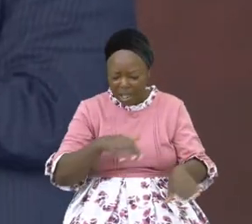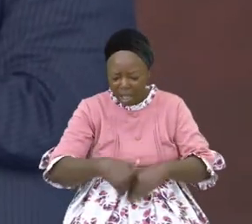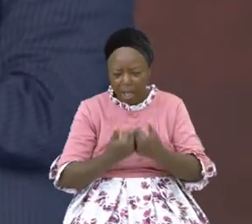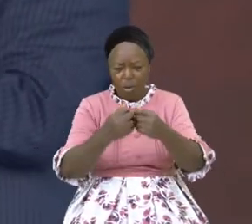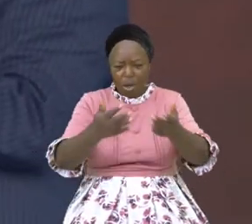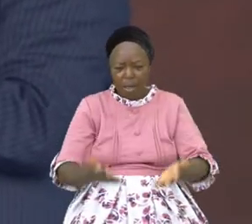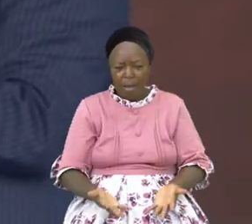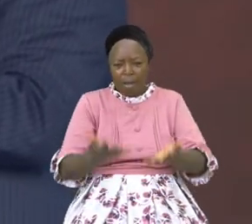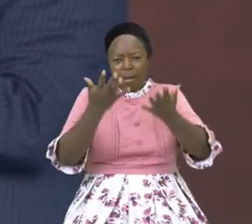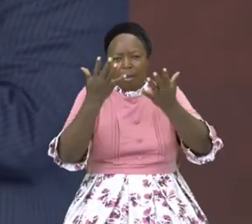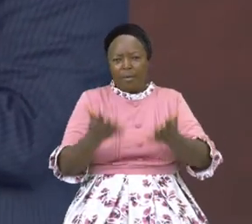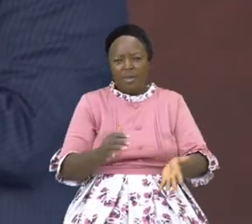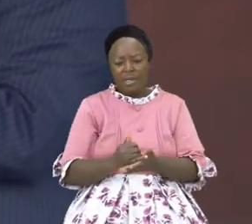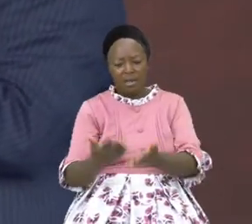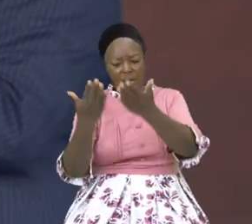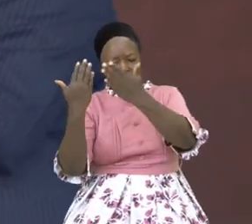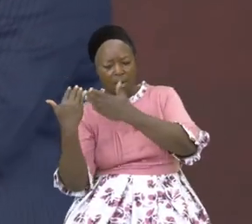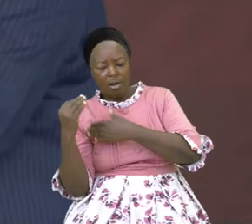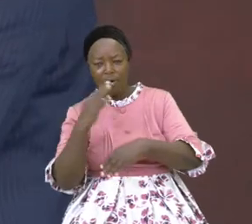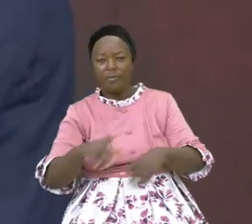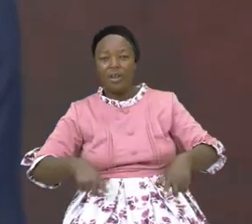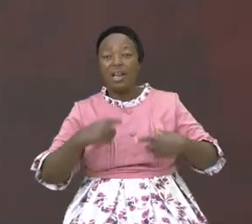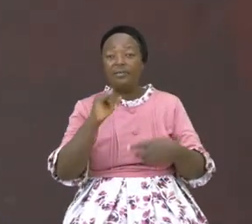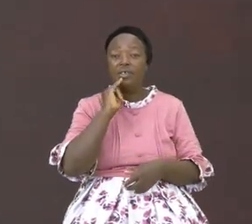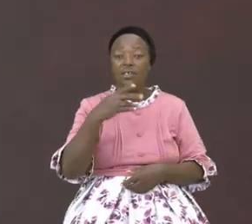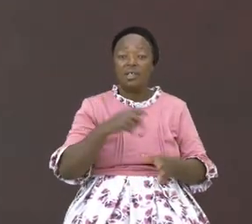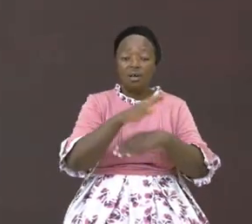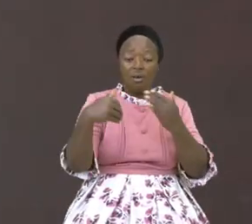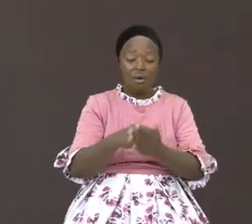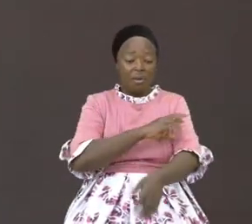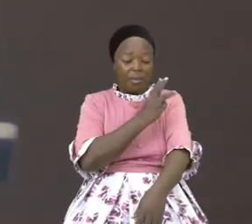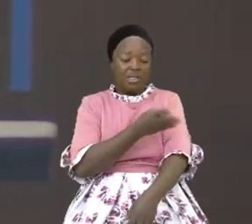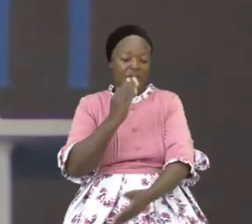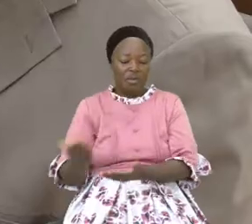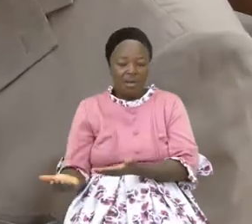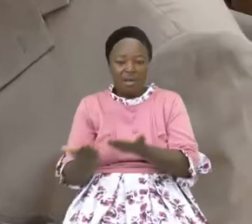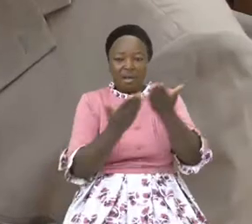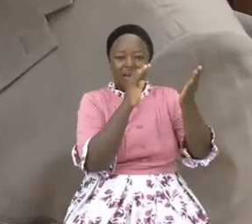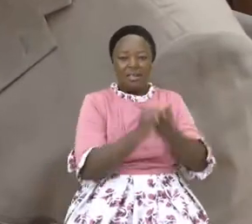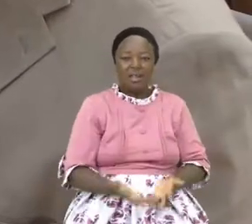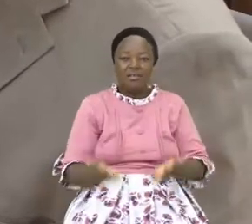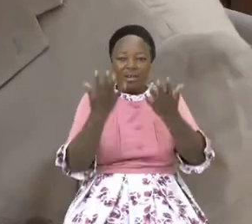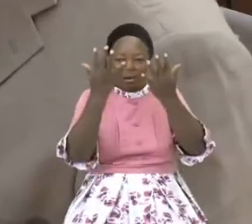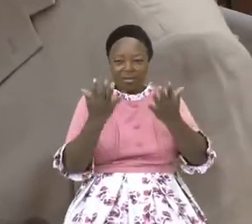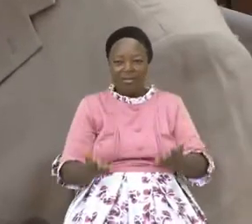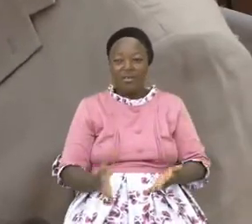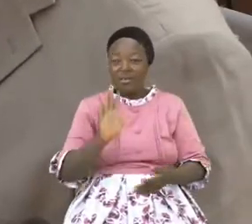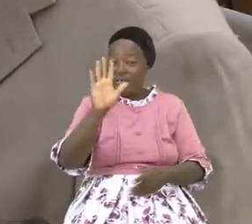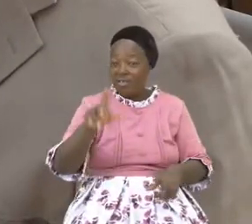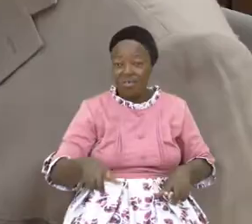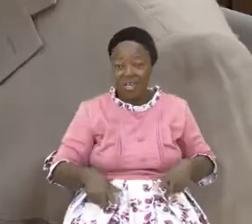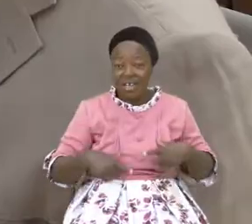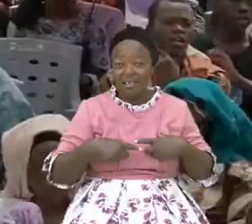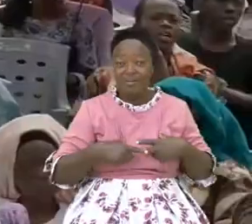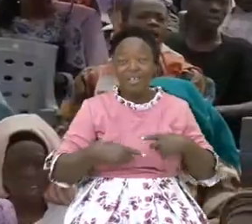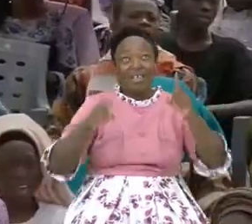that load of your life is, the Almighty will carry that load. Your life, it will